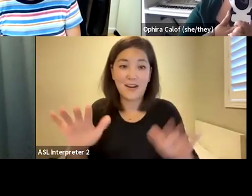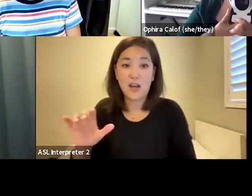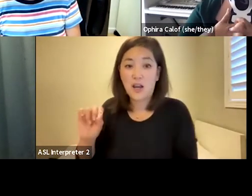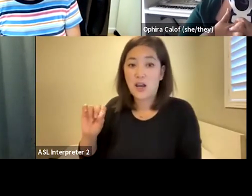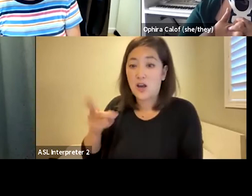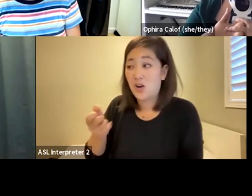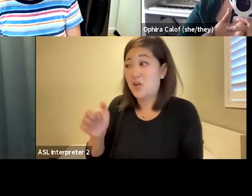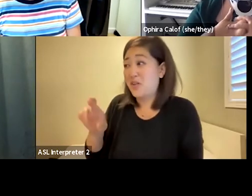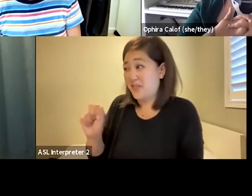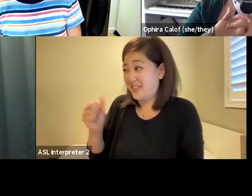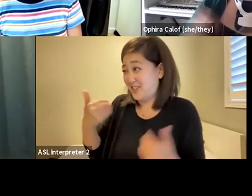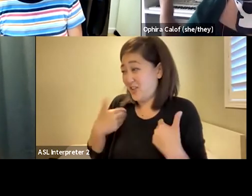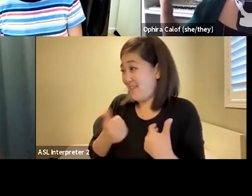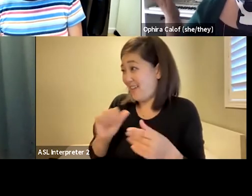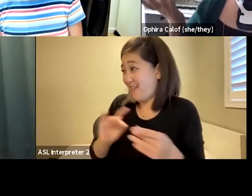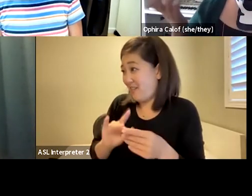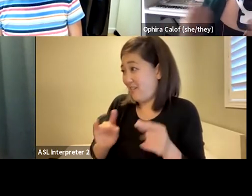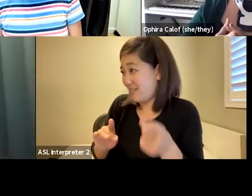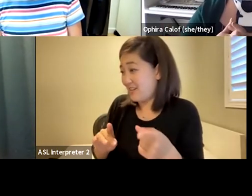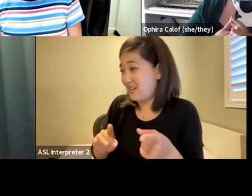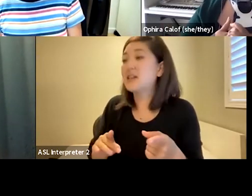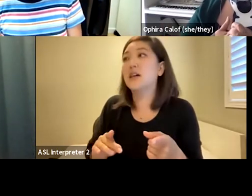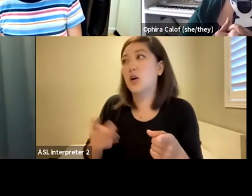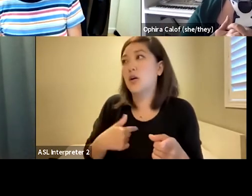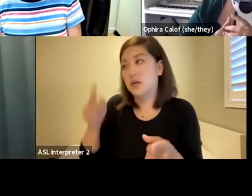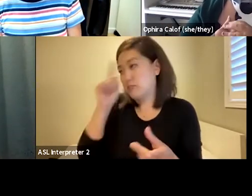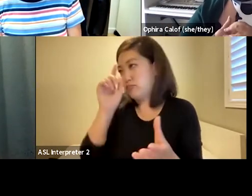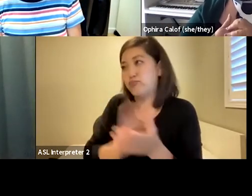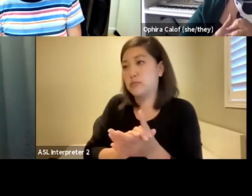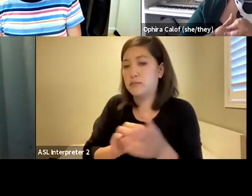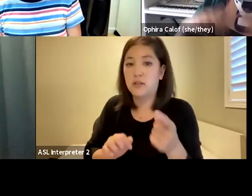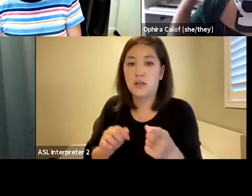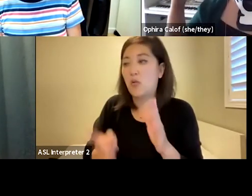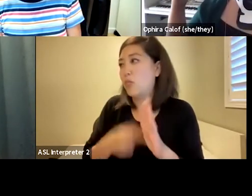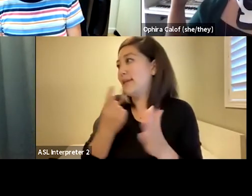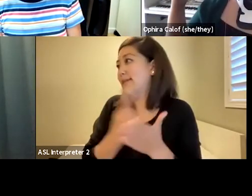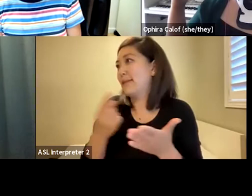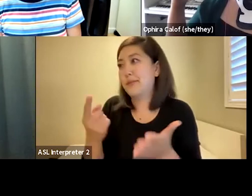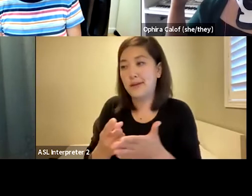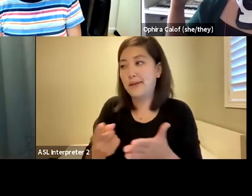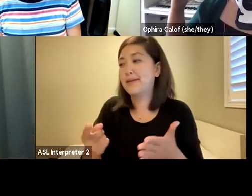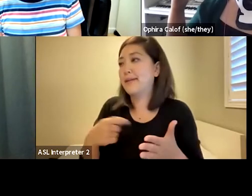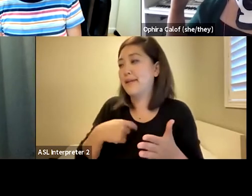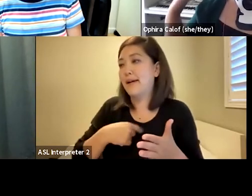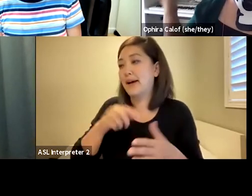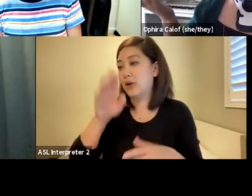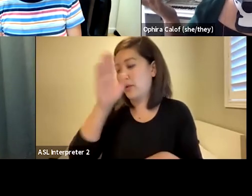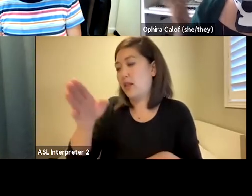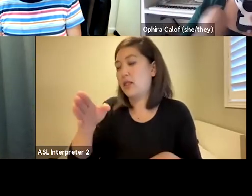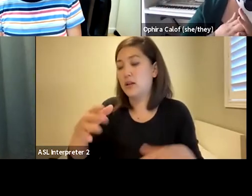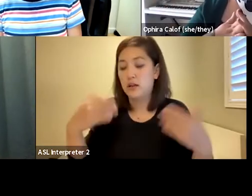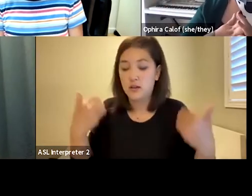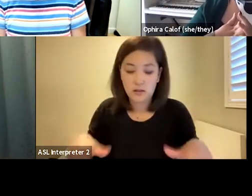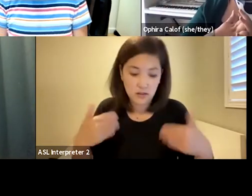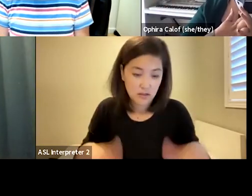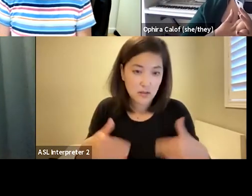strongly. About once a week, I act as well. And about once a week, I get a breakdown that for maybe